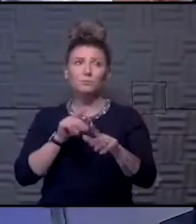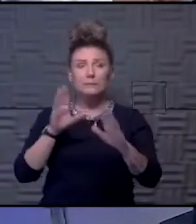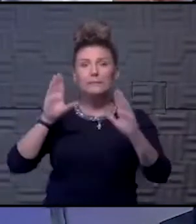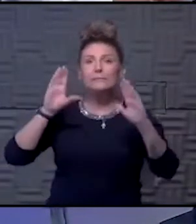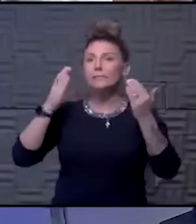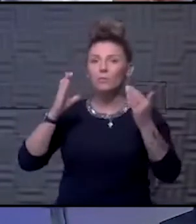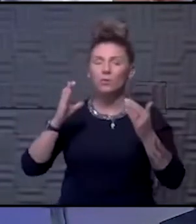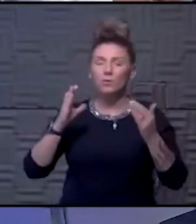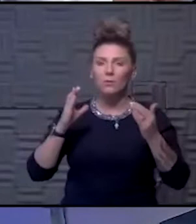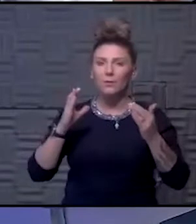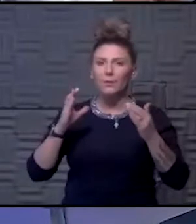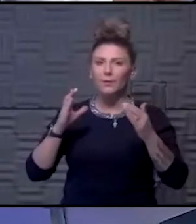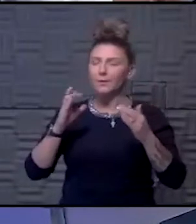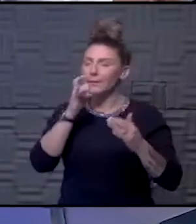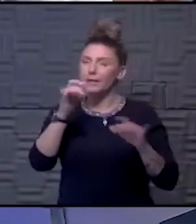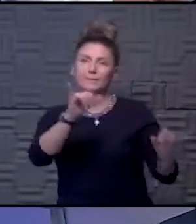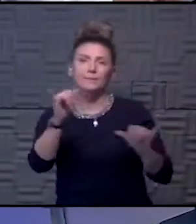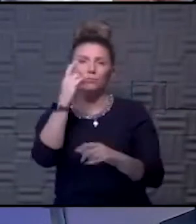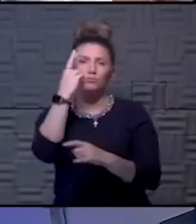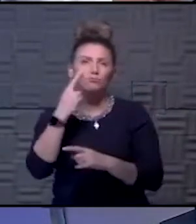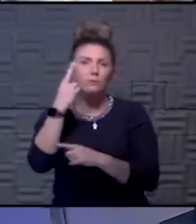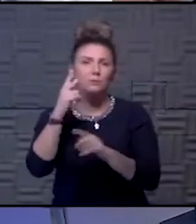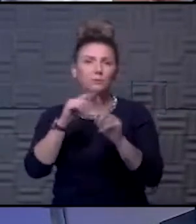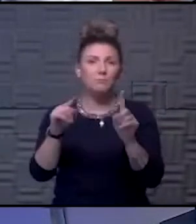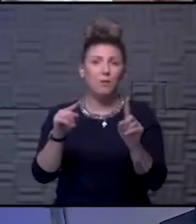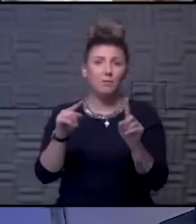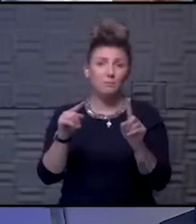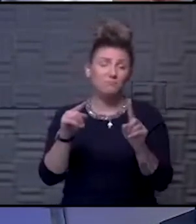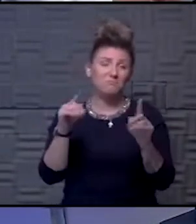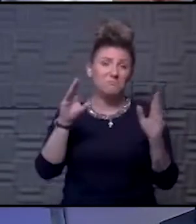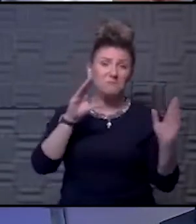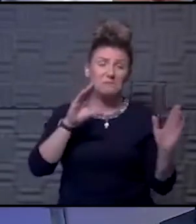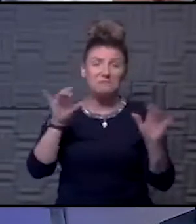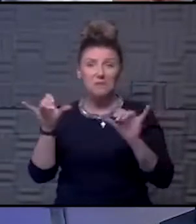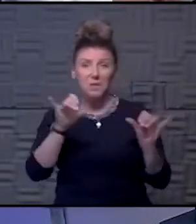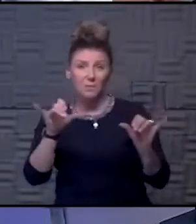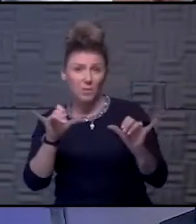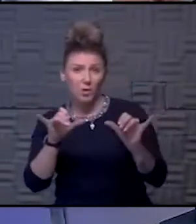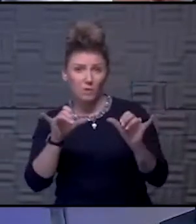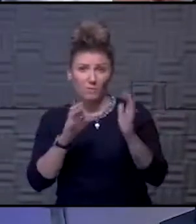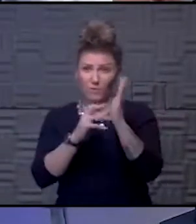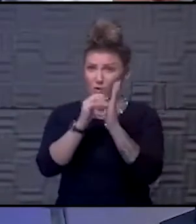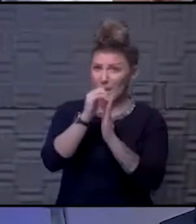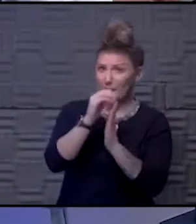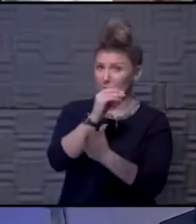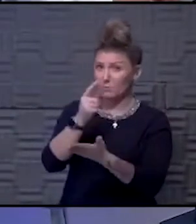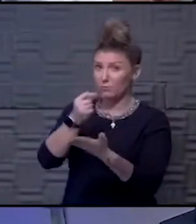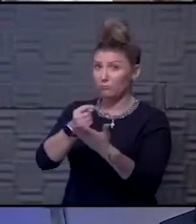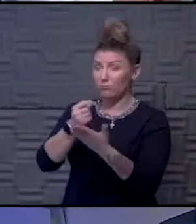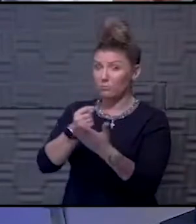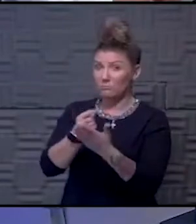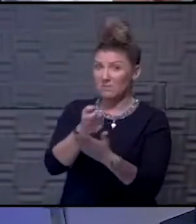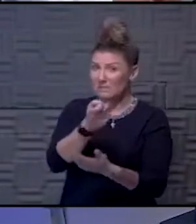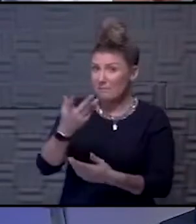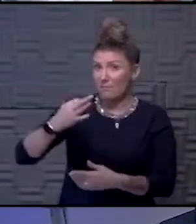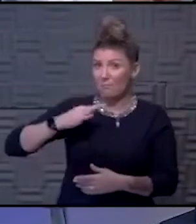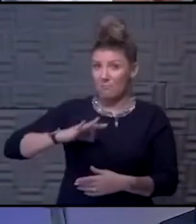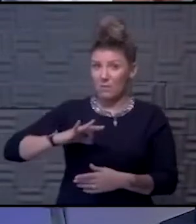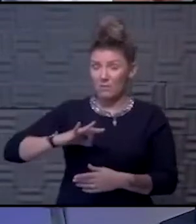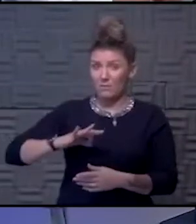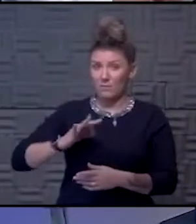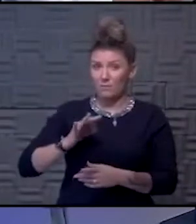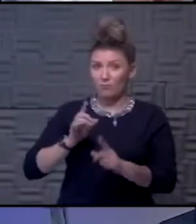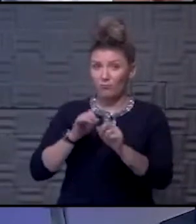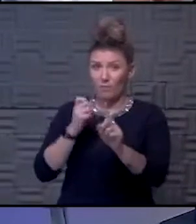not for the same reasons, but similar to some cancers or cancer treatments. Even in those cases, some benefit from a vaccine is better than